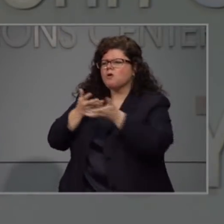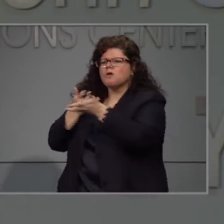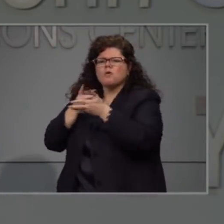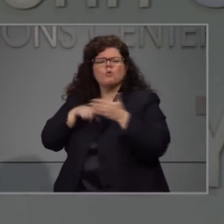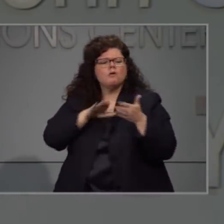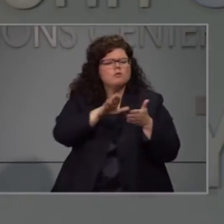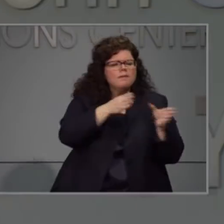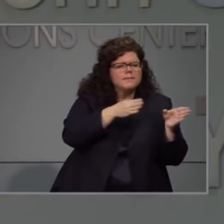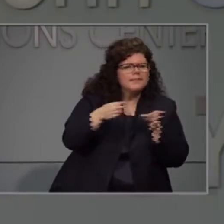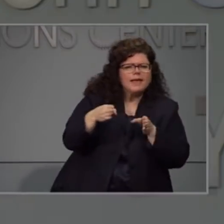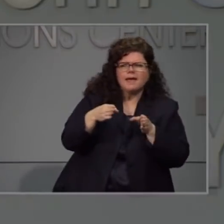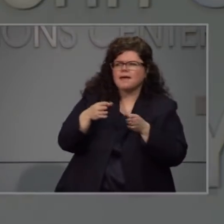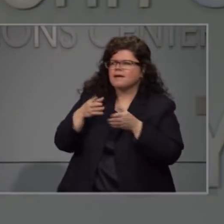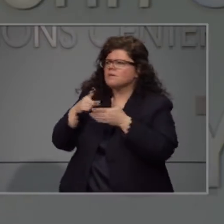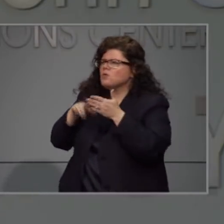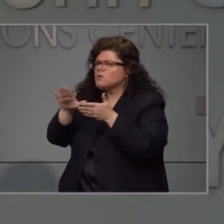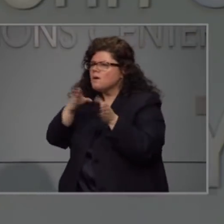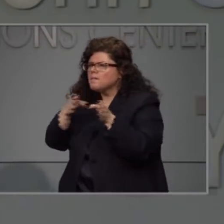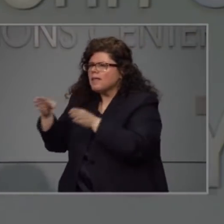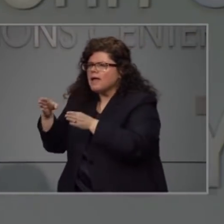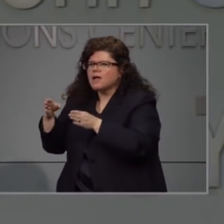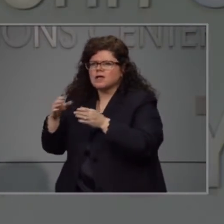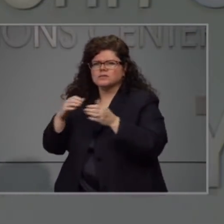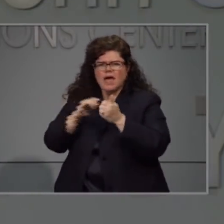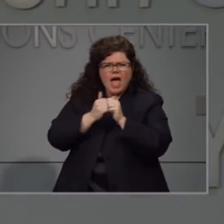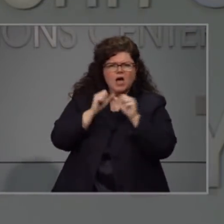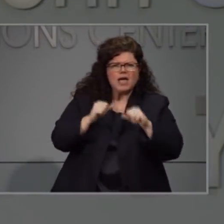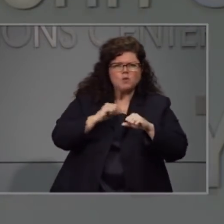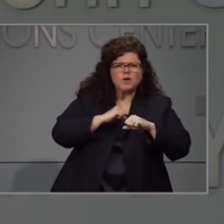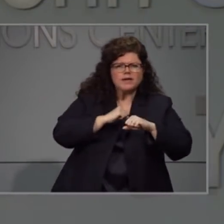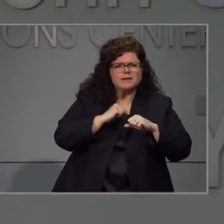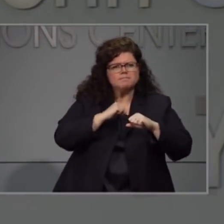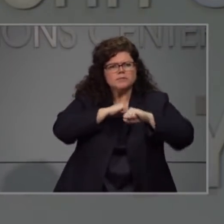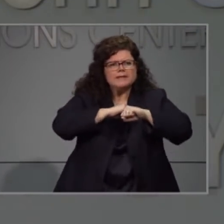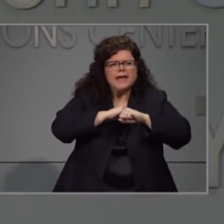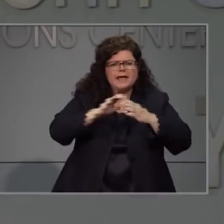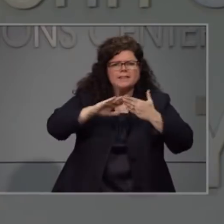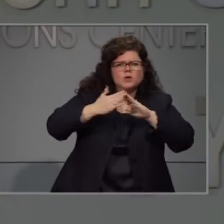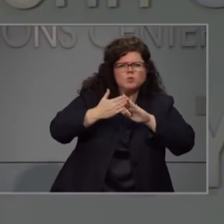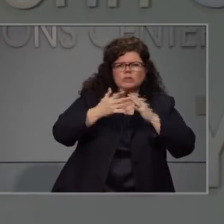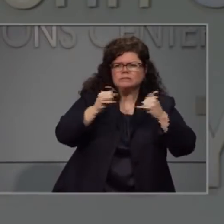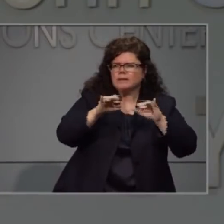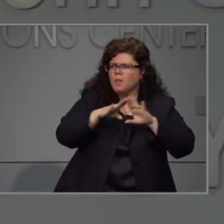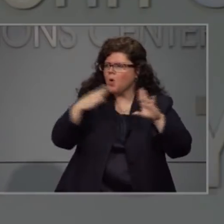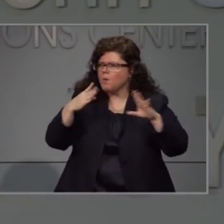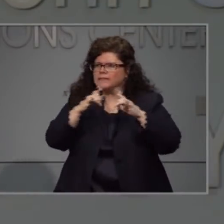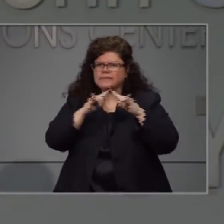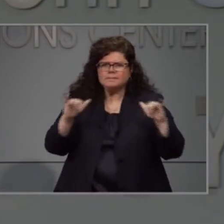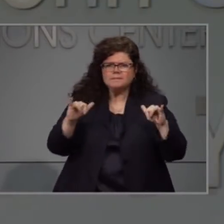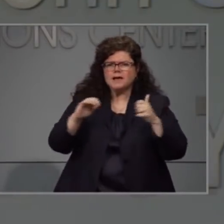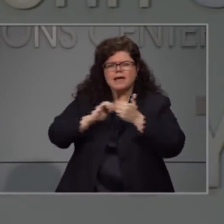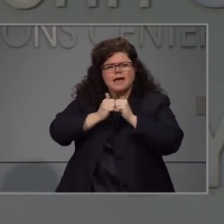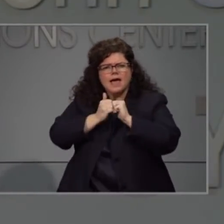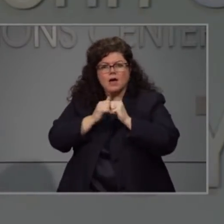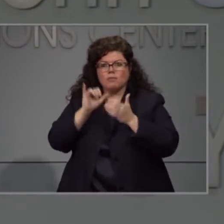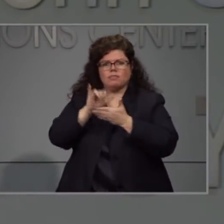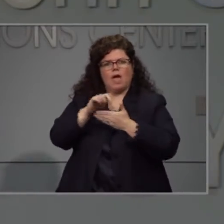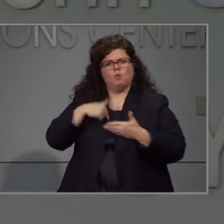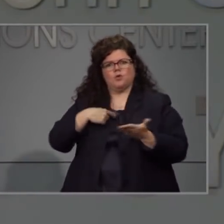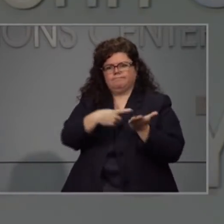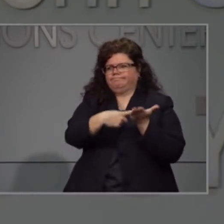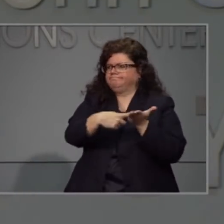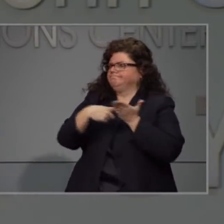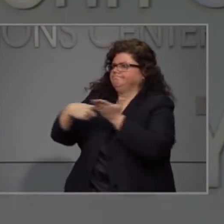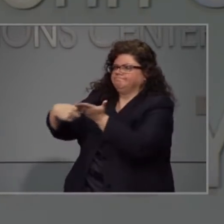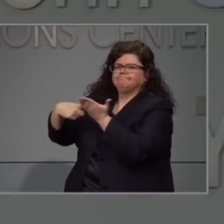plans that we would put in place in order to allow them to open, but also to keep people safe.